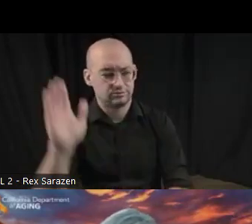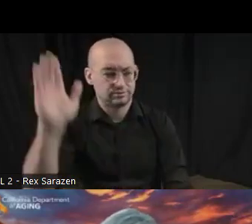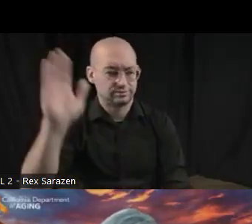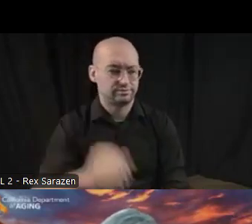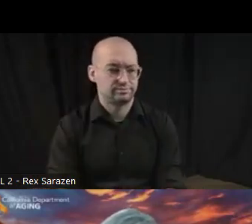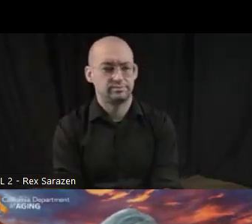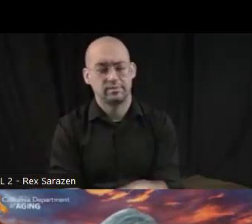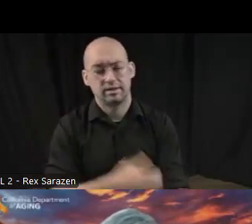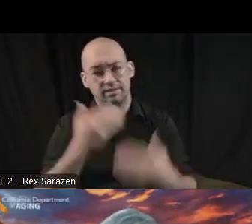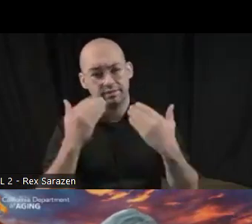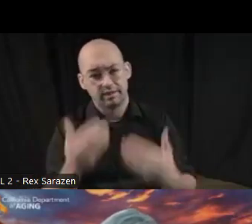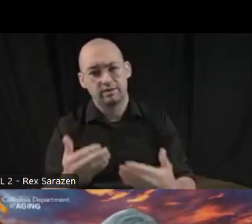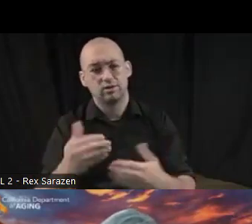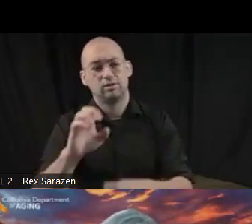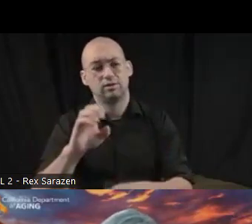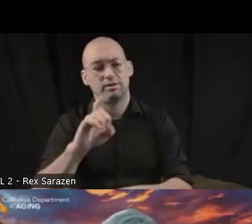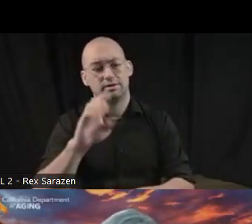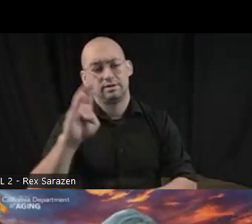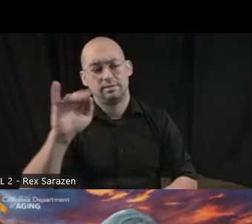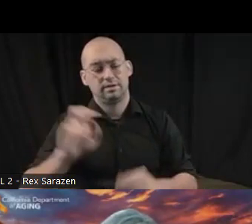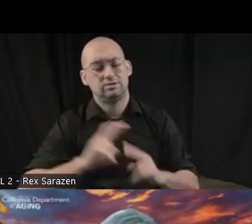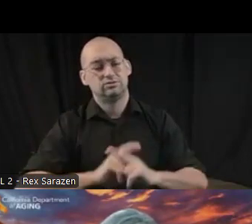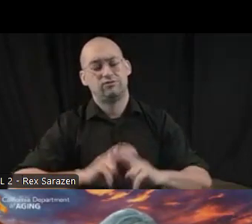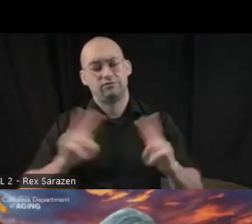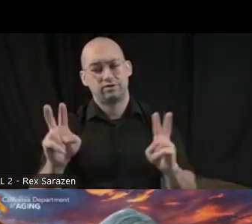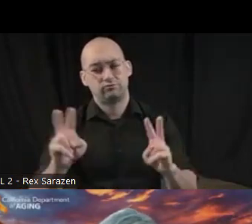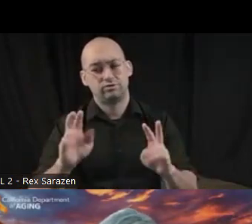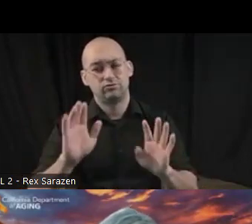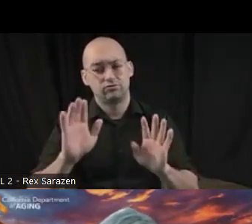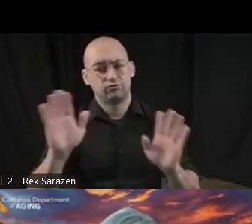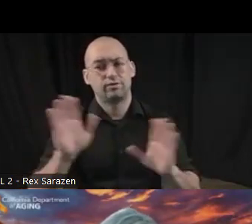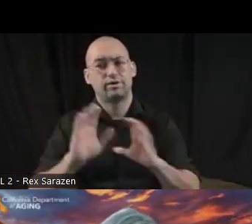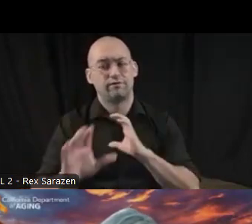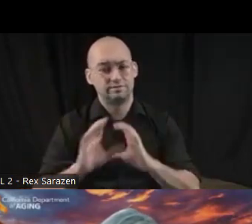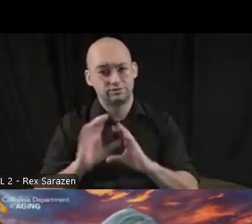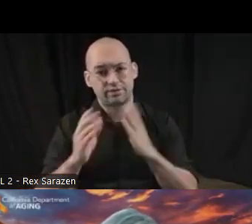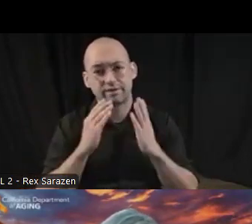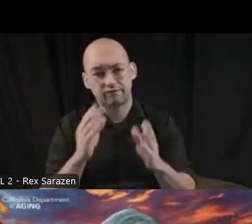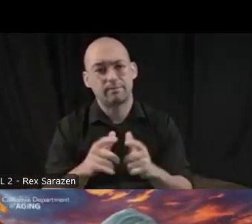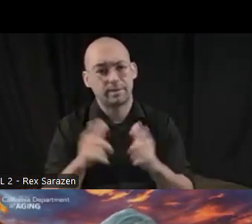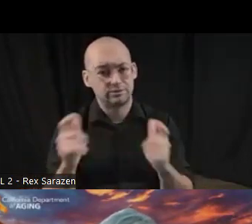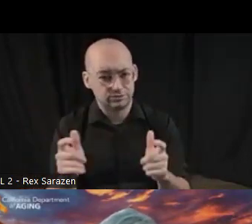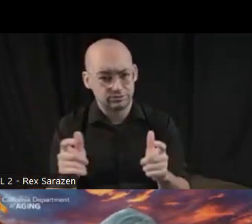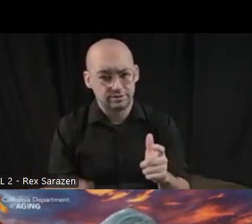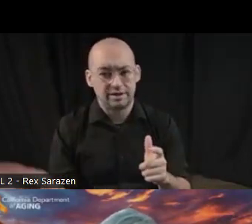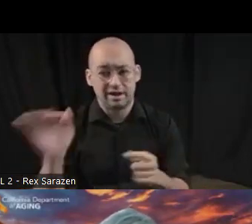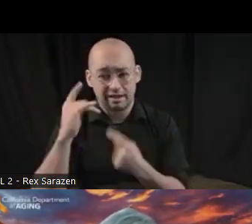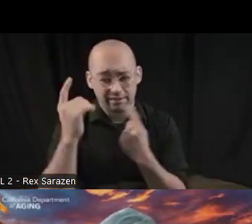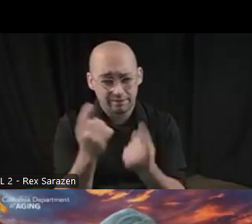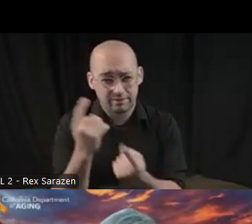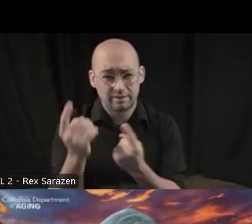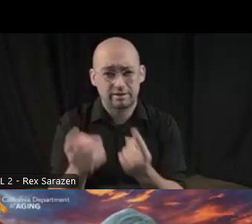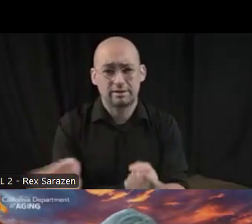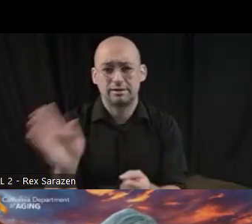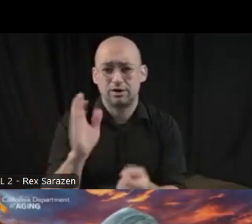Thank you. Yes, Denny, this is an incredible conversation. Thank you so much. I think it's